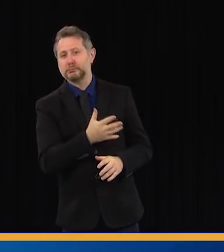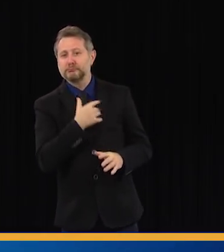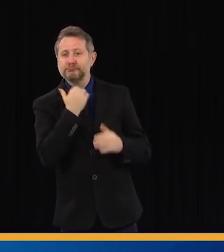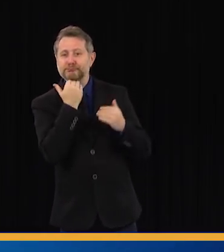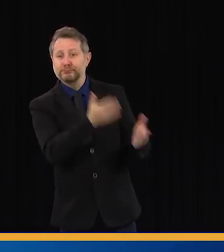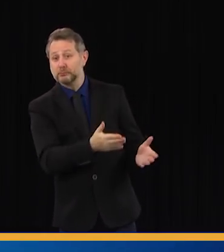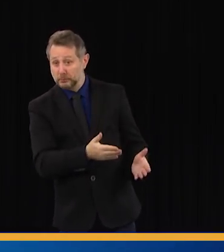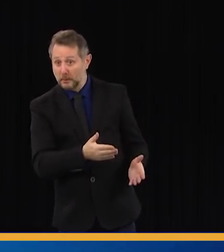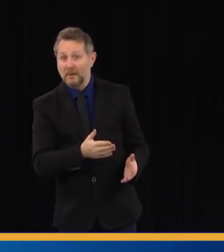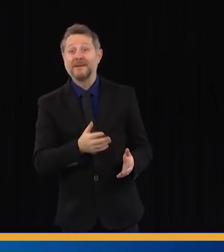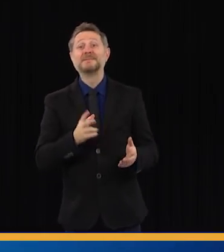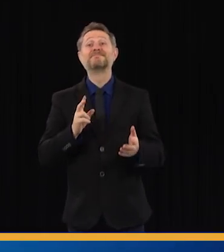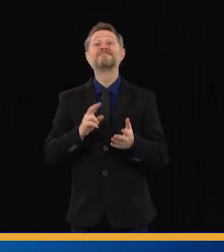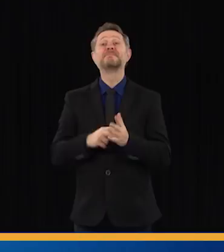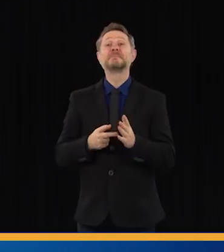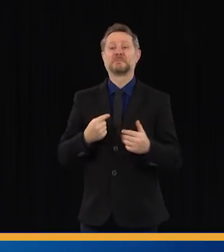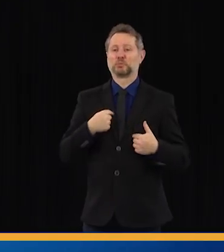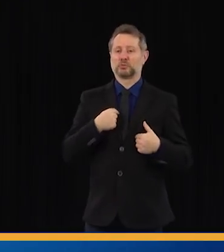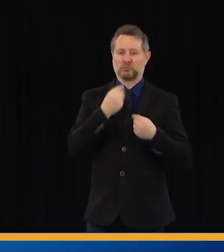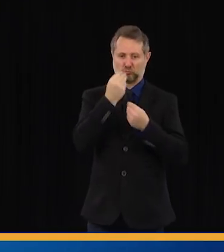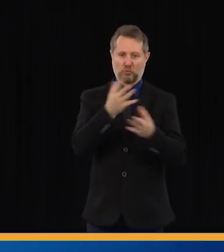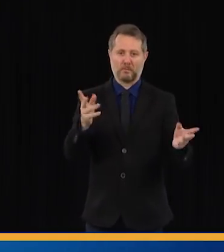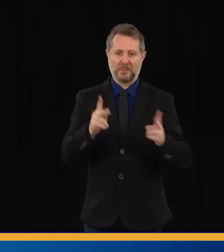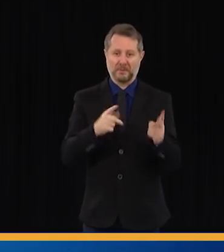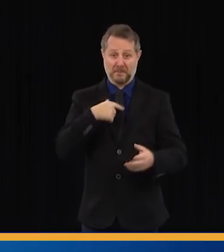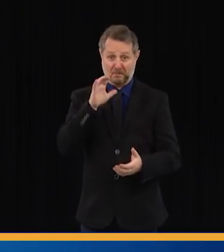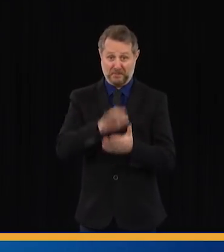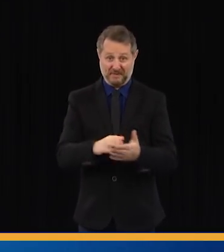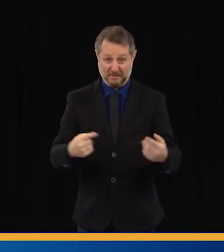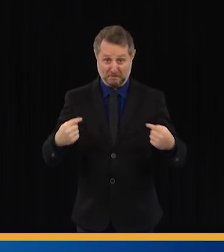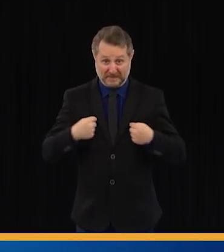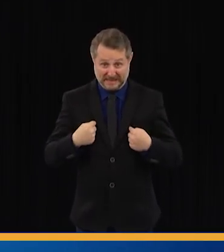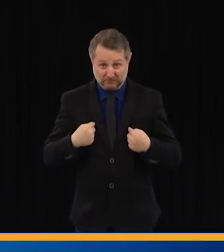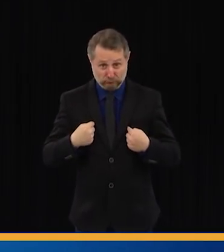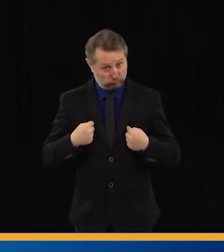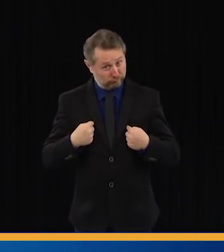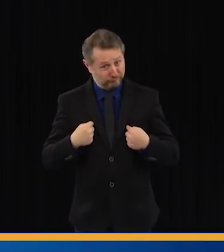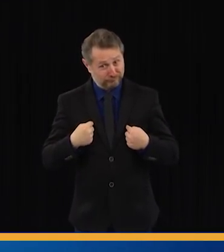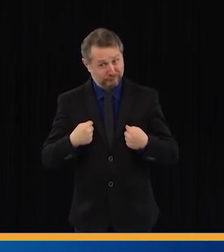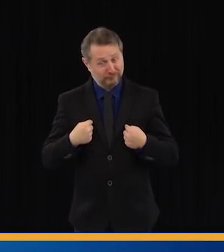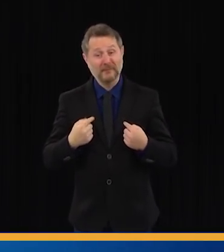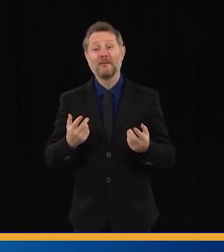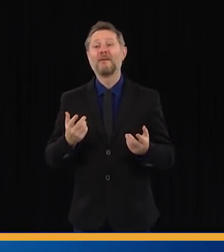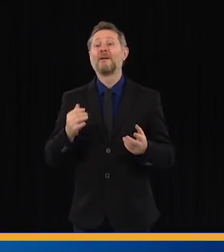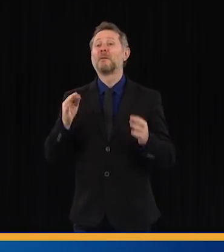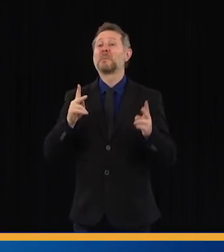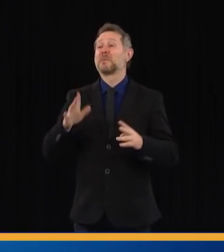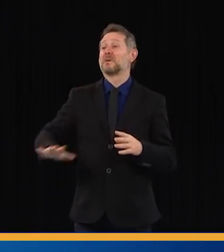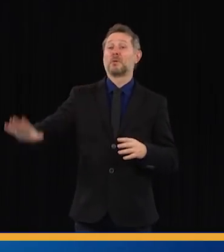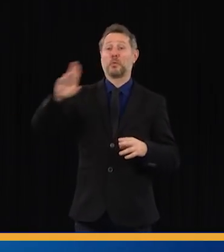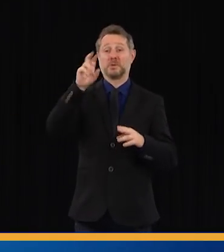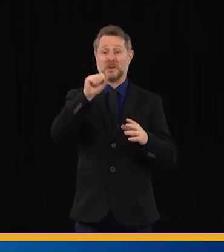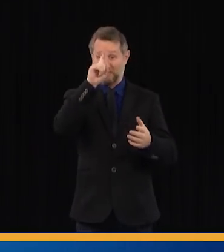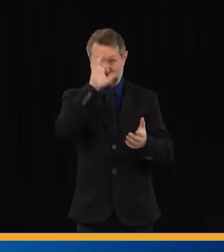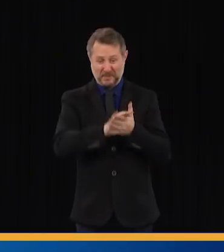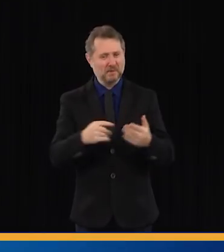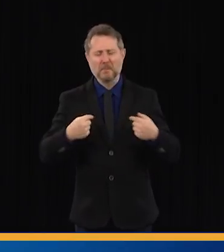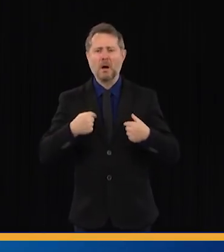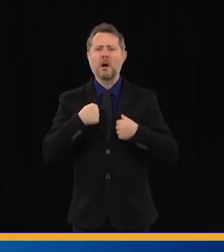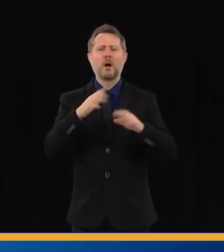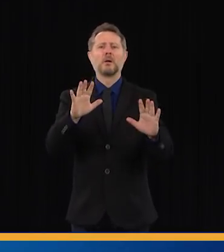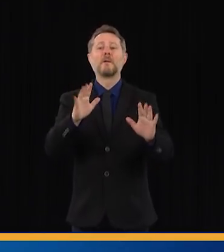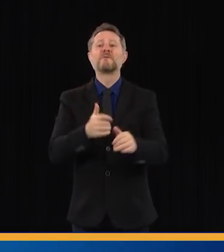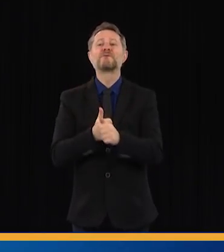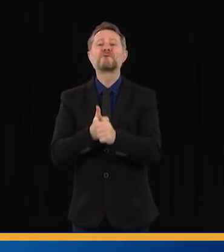New Yorker to take my word for anything. I'm not asking any American, take my word for it. Here are the facts. I'll give you